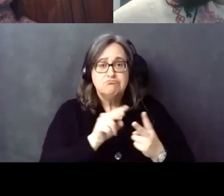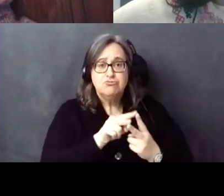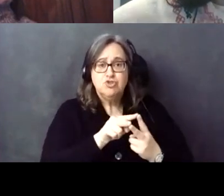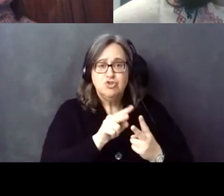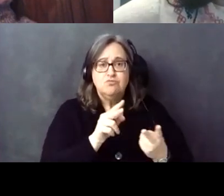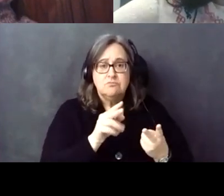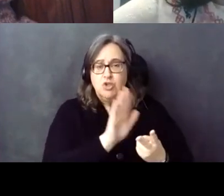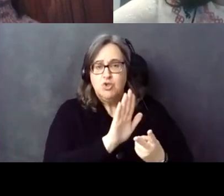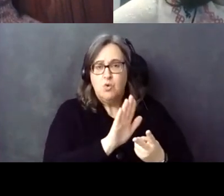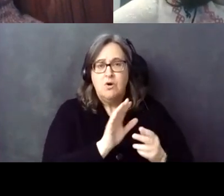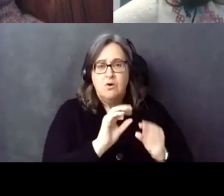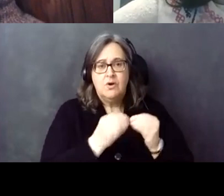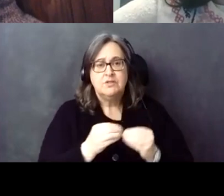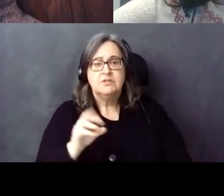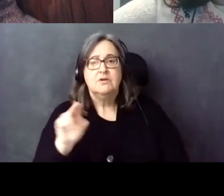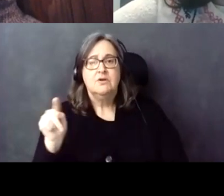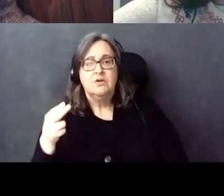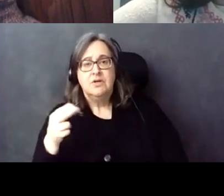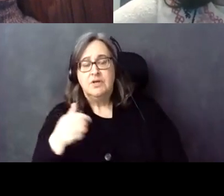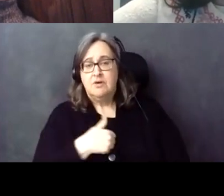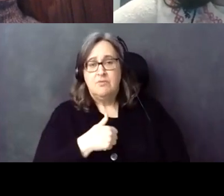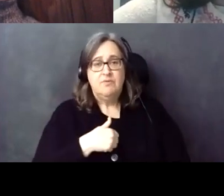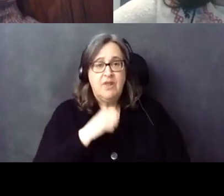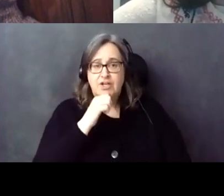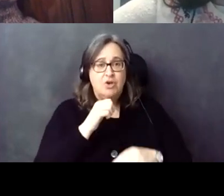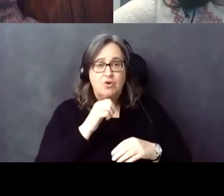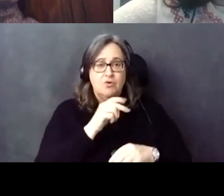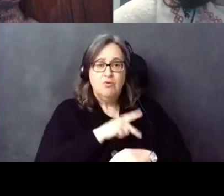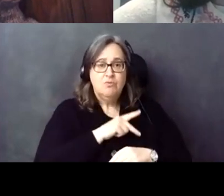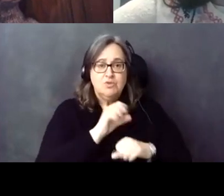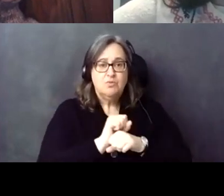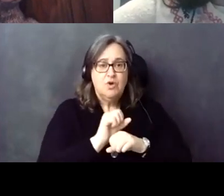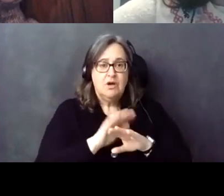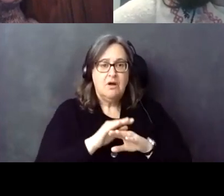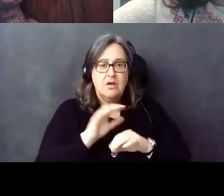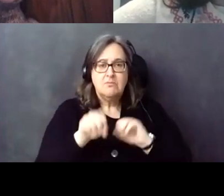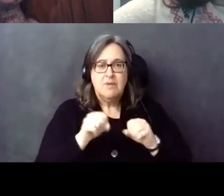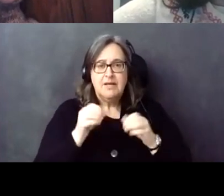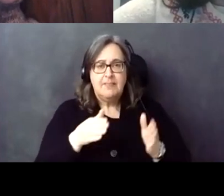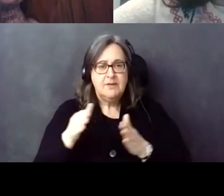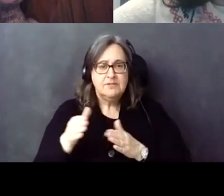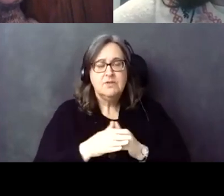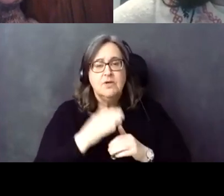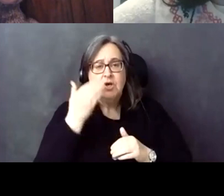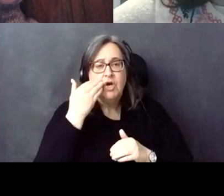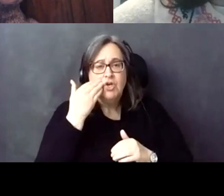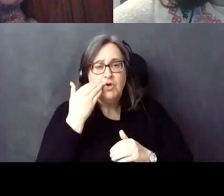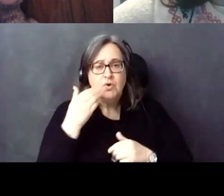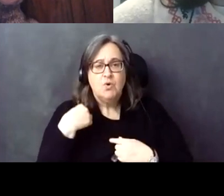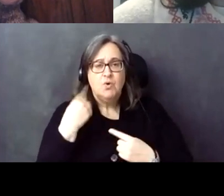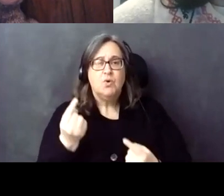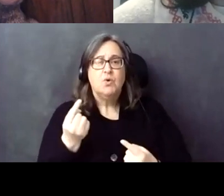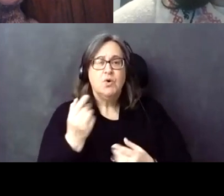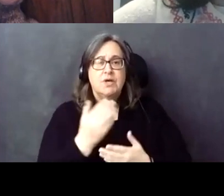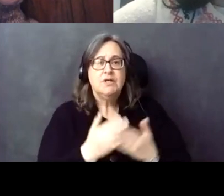Yeah, so I don't personally work too much on bike lanes, but I know that there has been